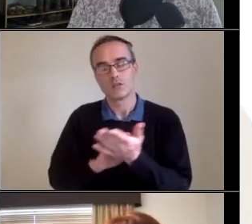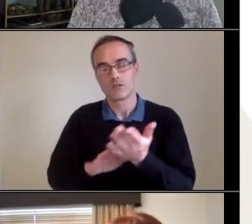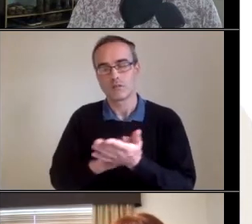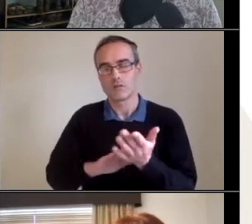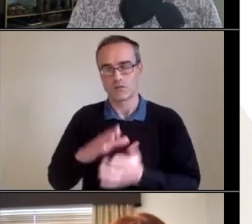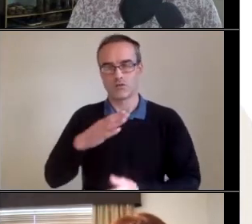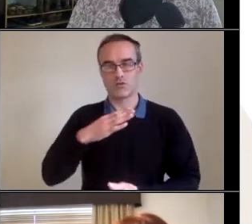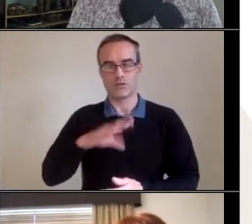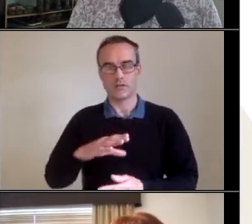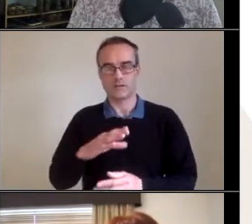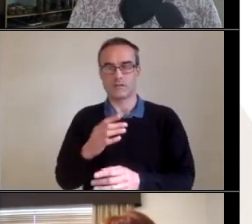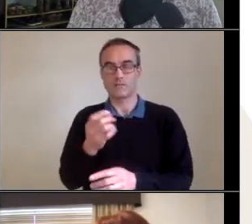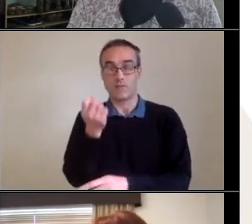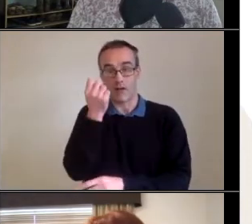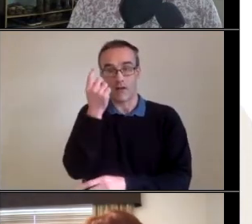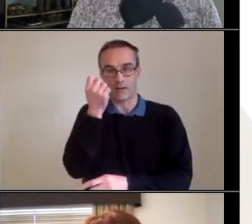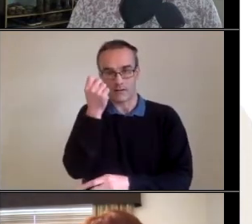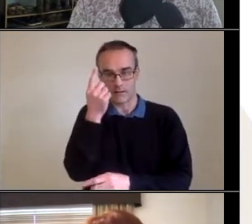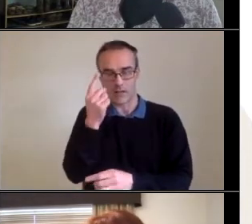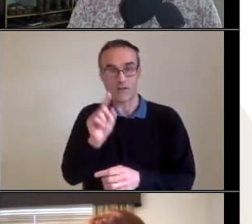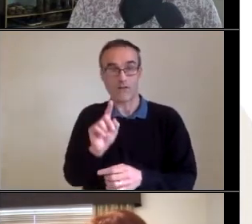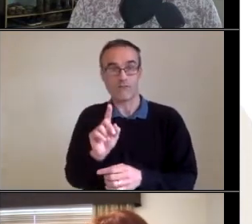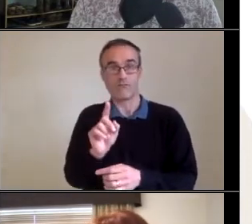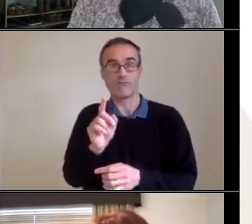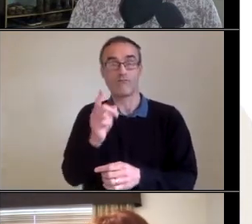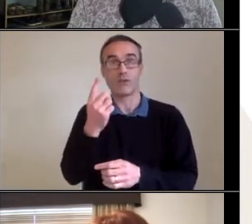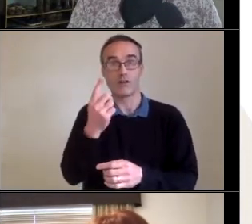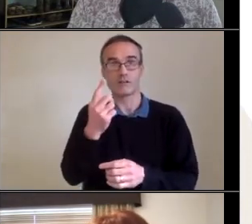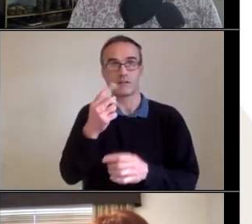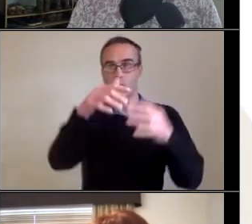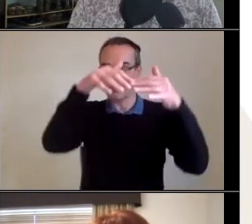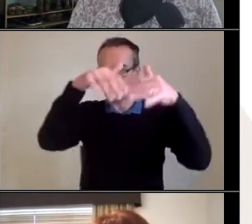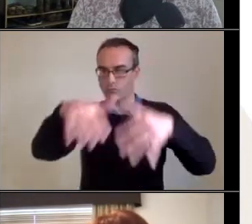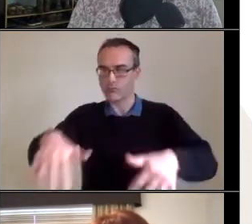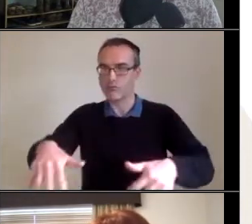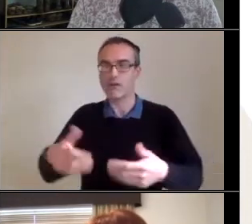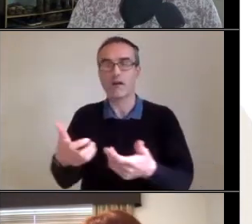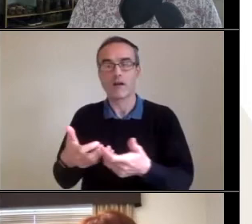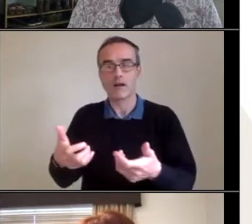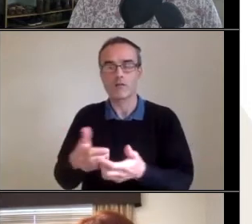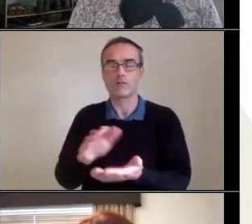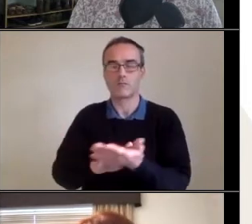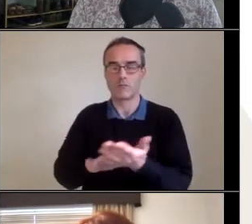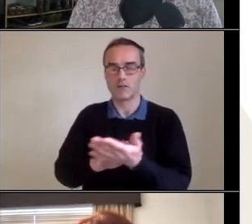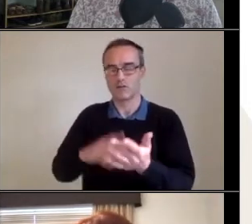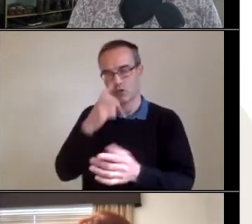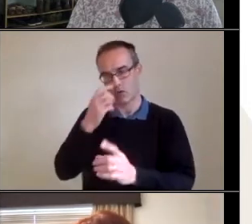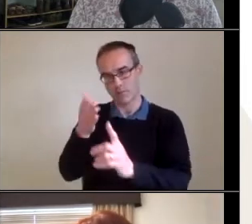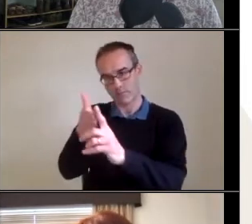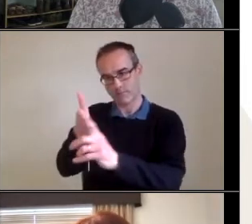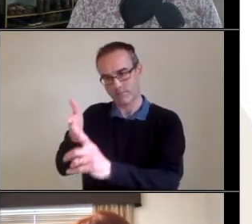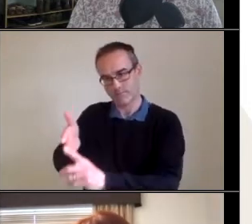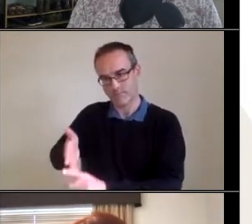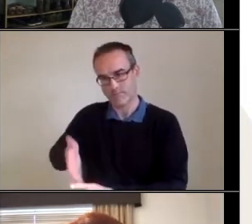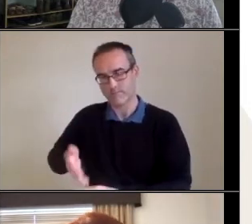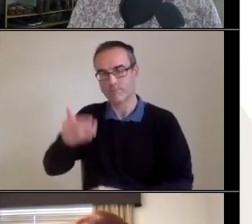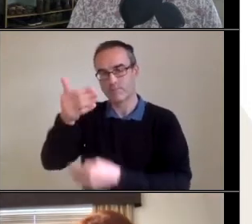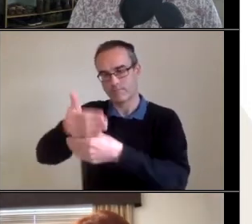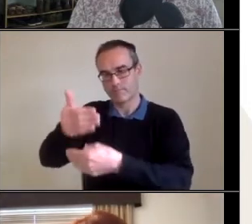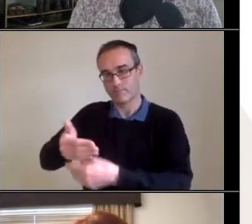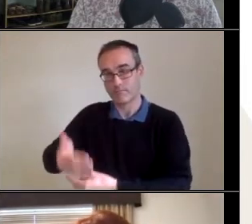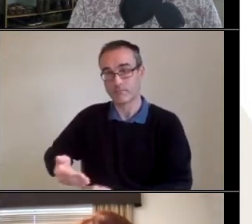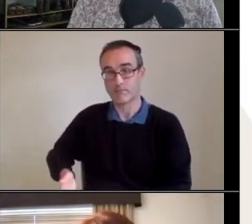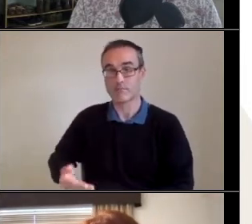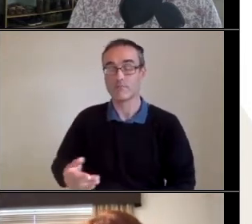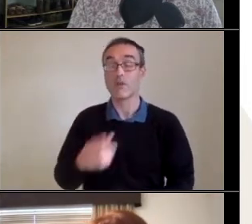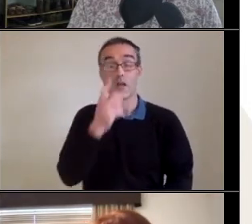So start there and then see where your system isn't working. I think that's a really powerful way to do that, be it within an organization, a country, or,